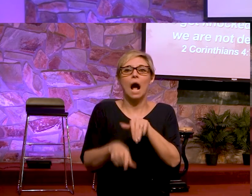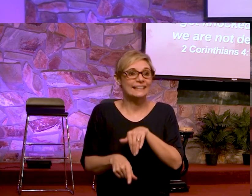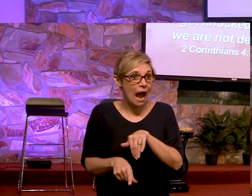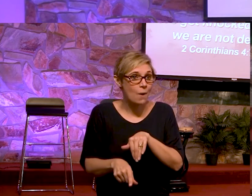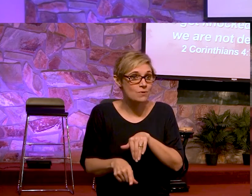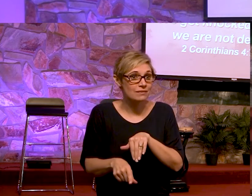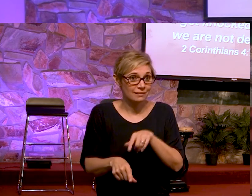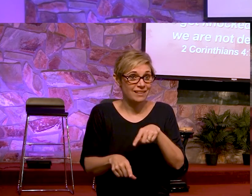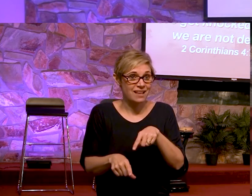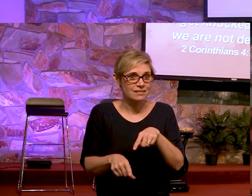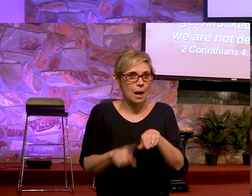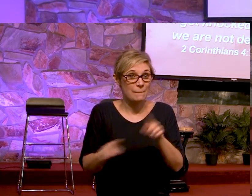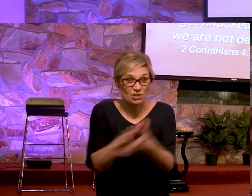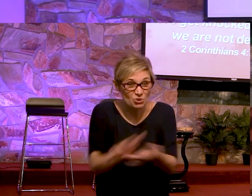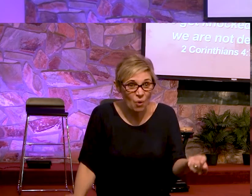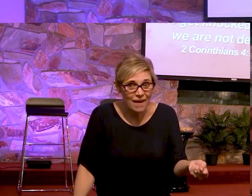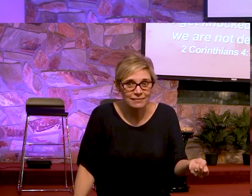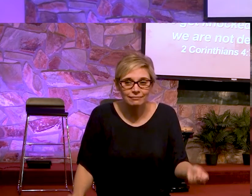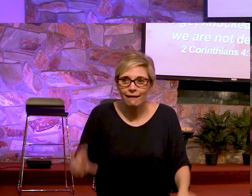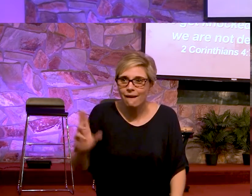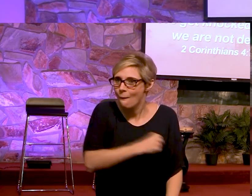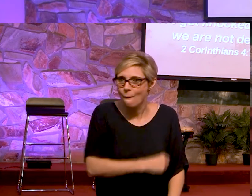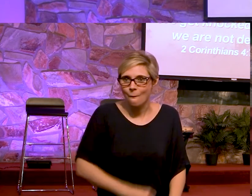but we're not destroyed.